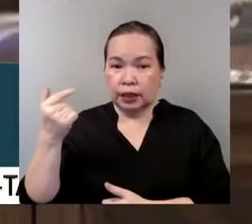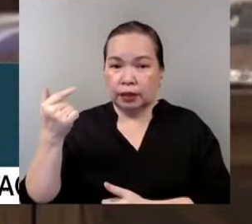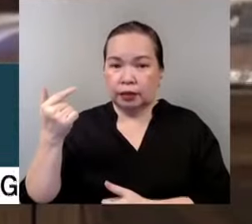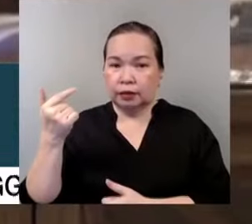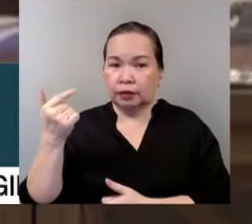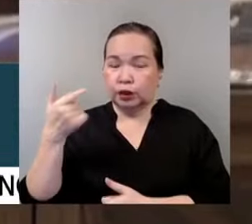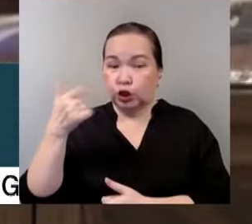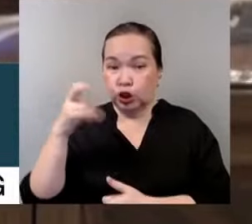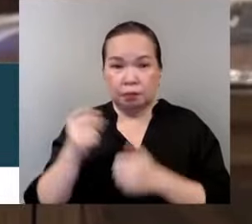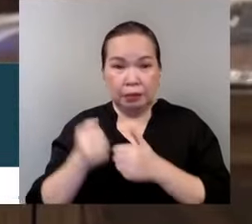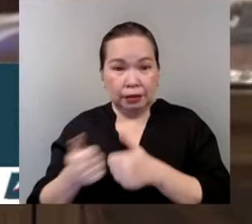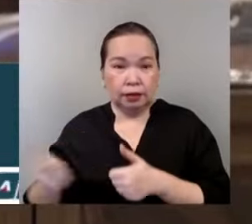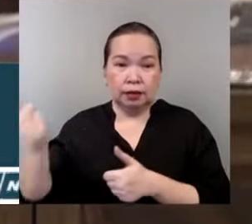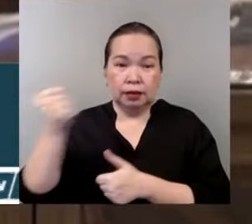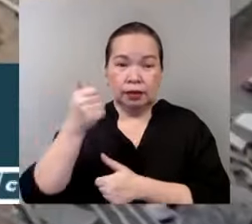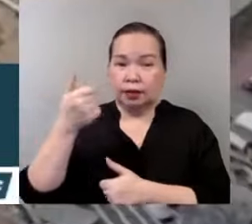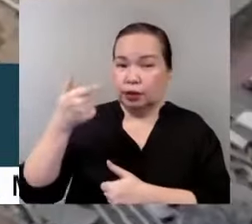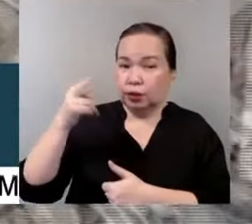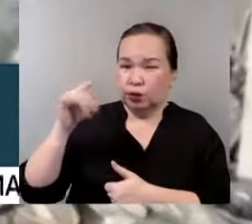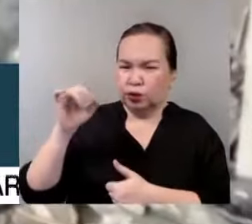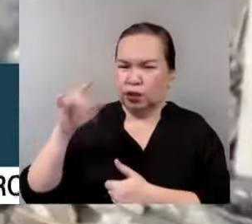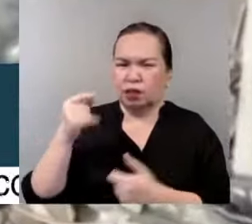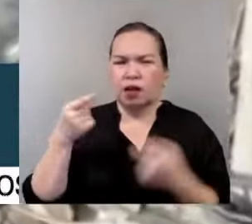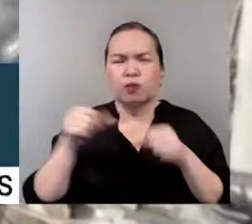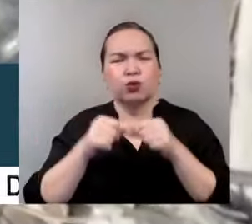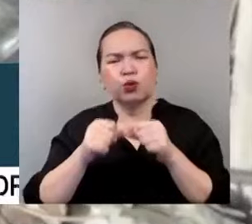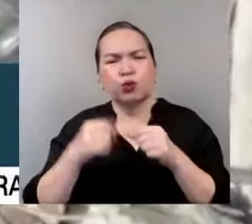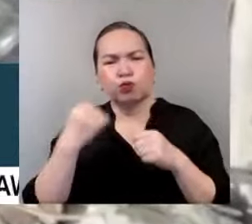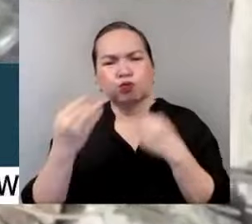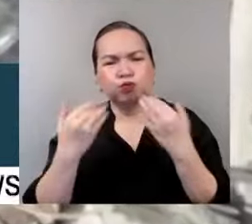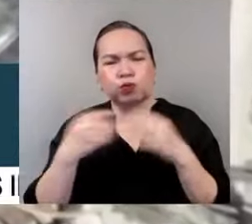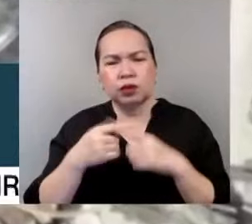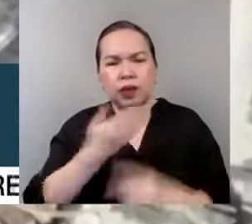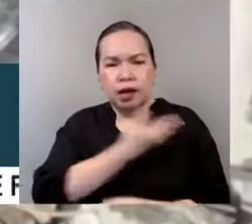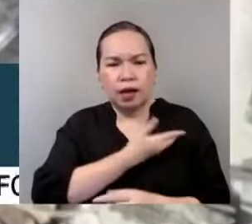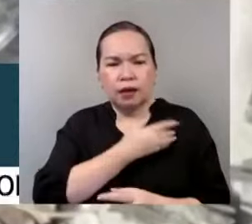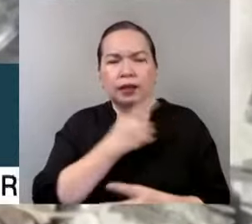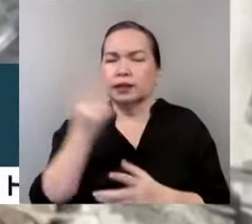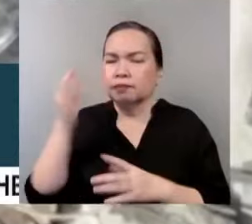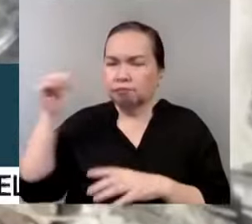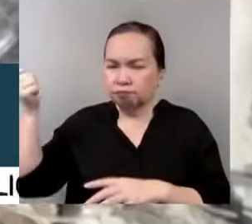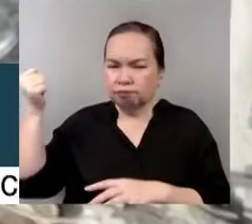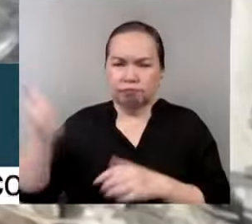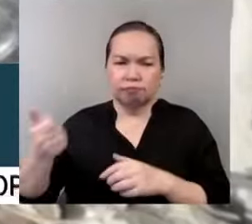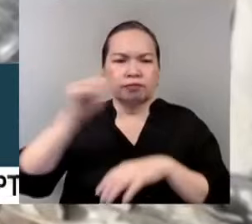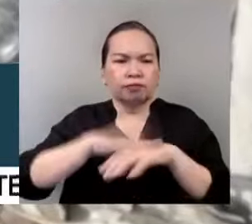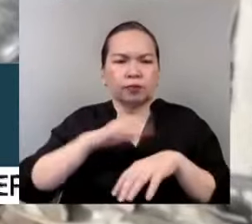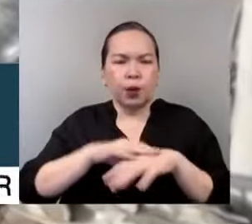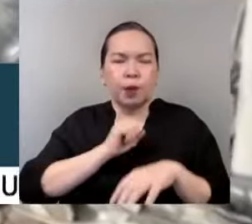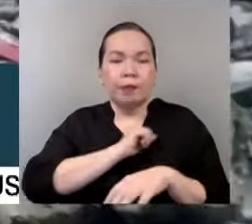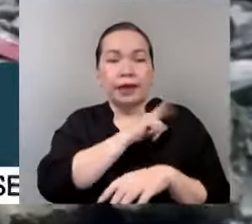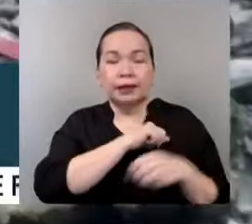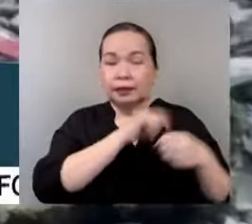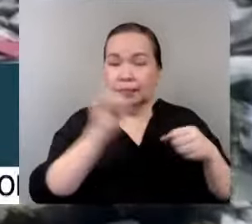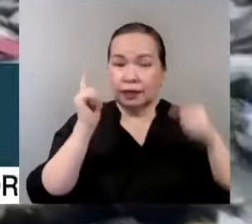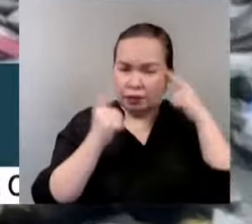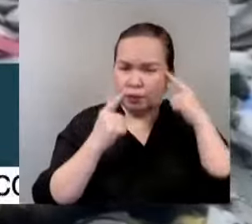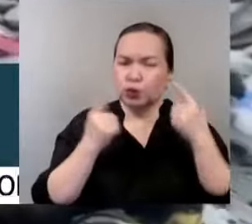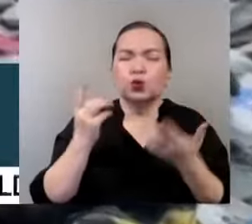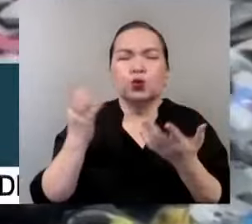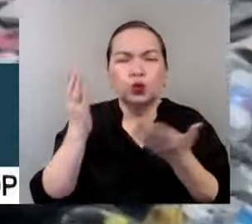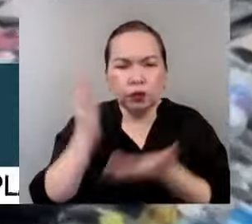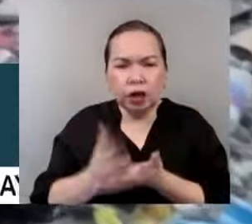the continuing deaths of civilians in Gaza. He also calls for the establishment of a Palestinian state to resolve the conflict, which